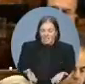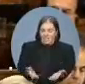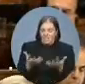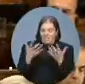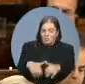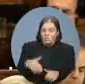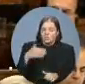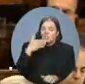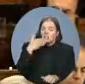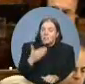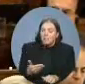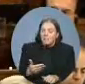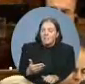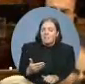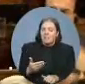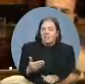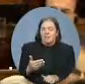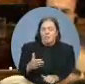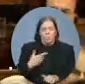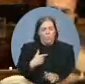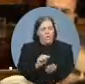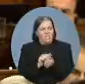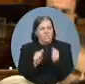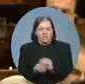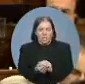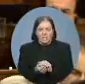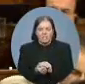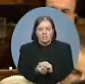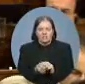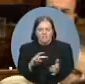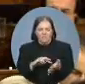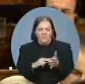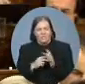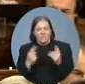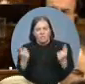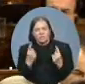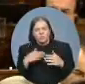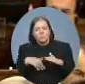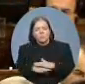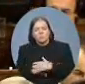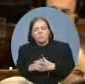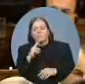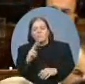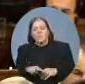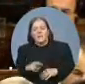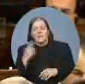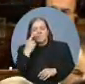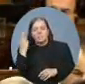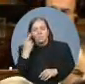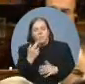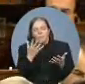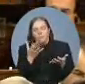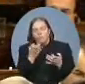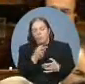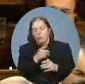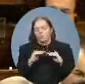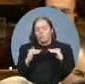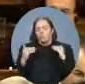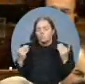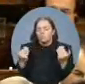modify a system that works well, why can't the Minister admit that the real reason is that he's trying to concentrate